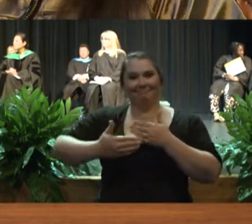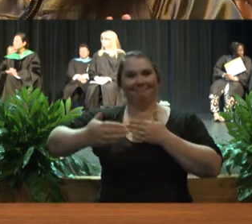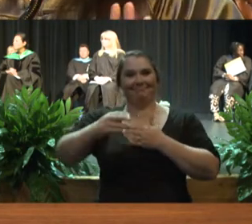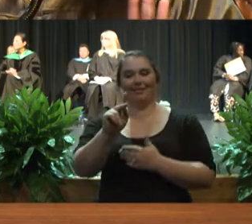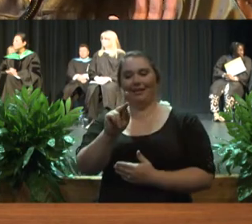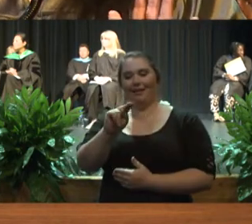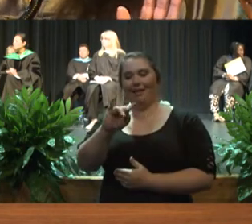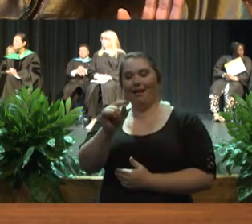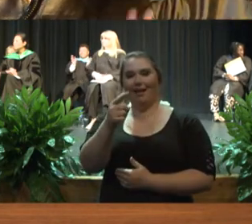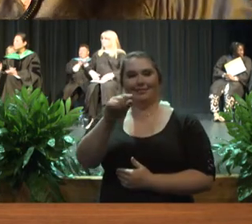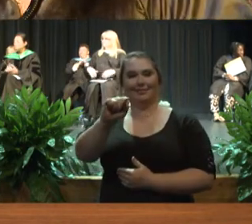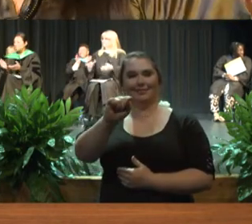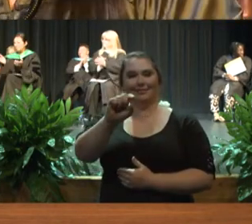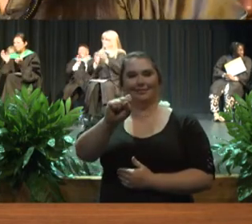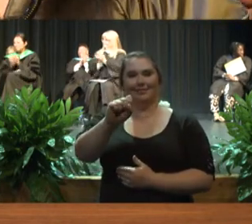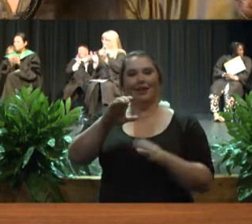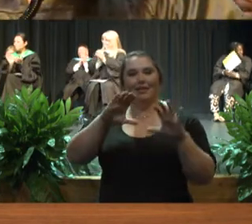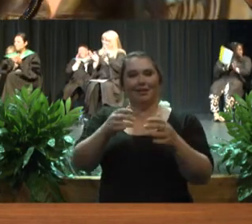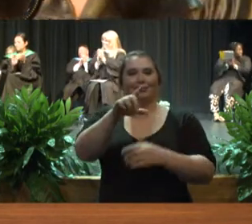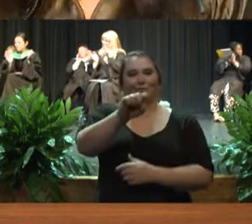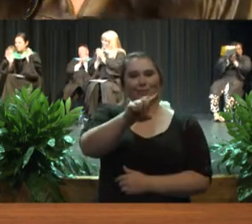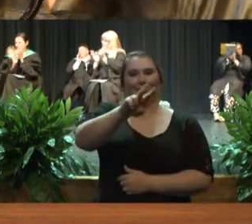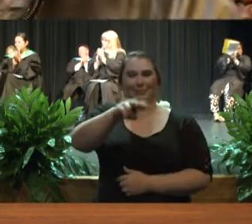the night's class of 2022.